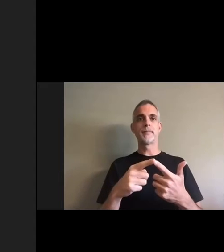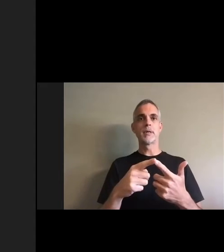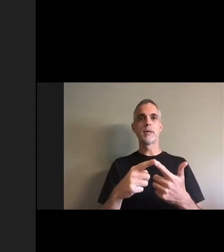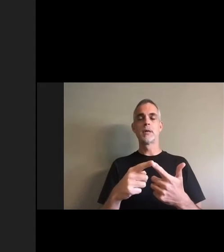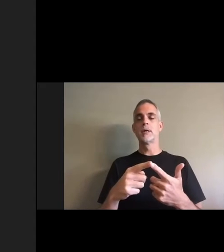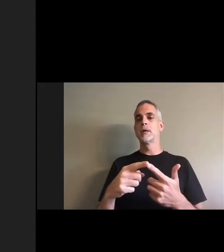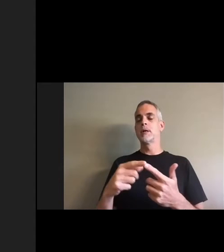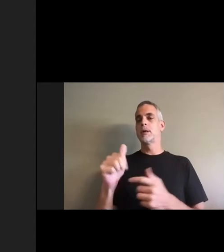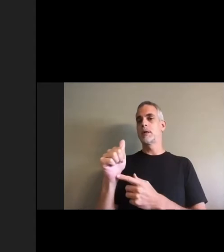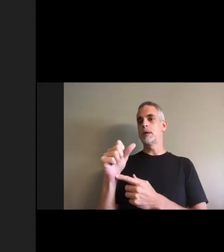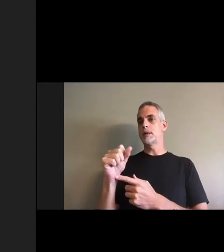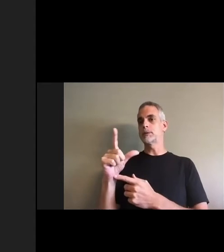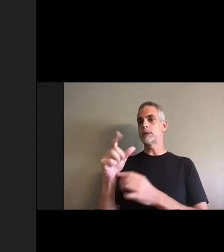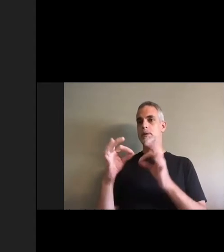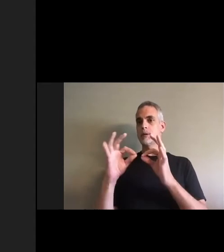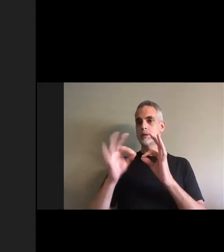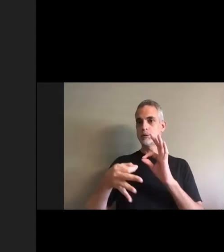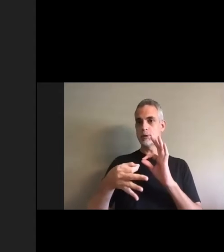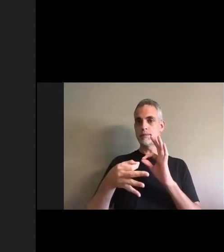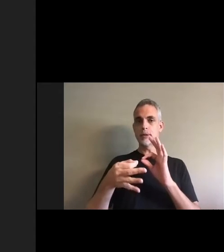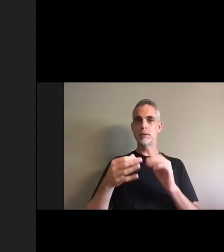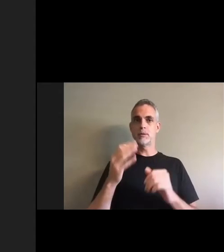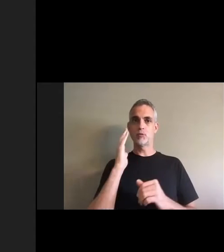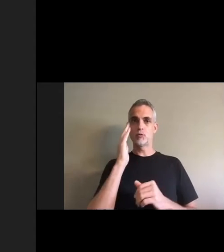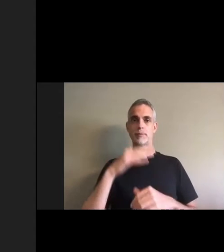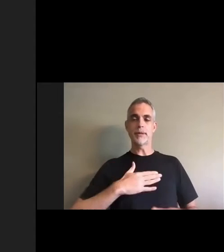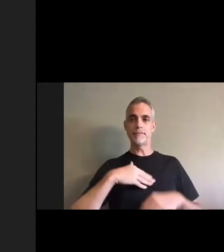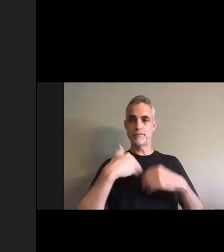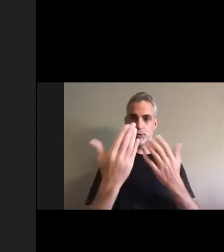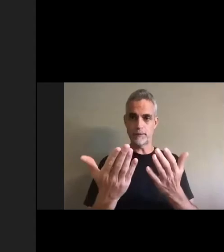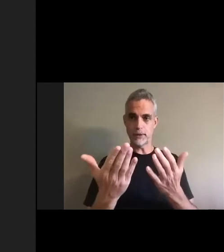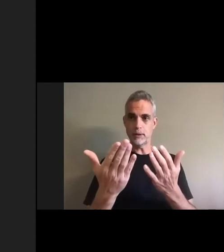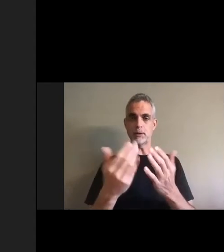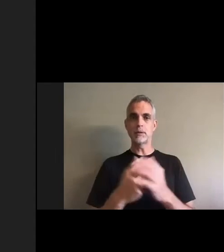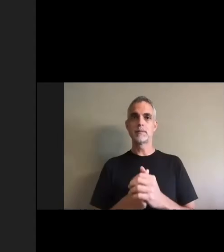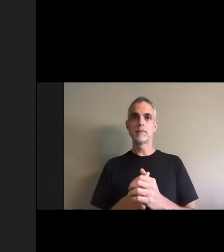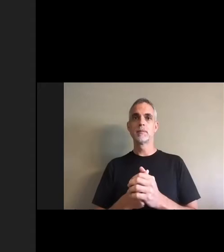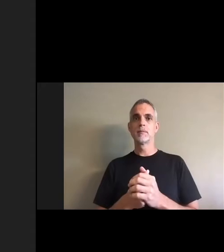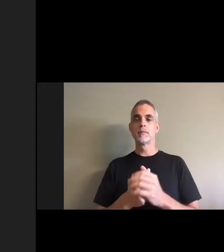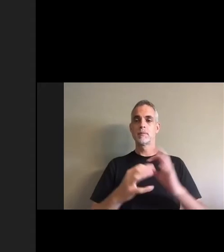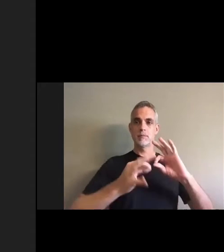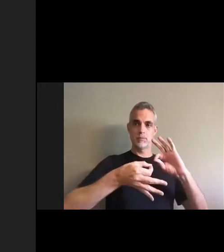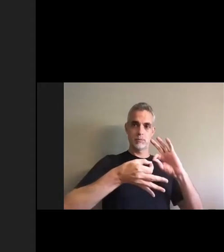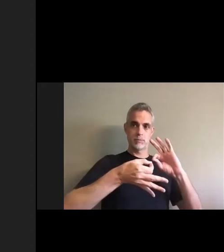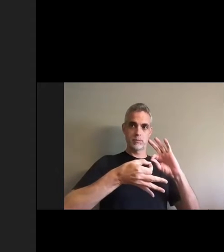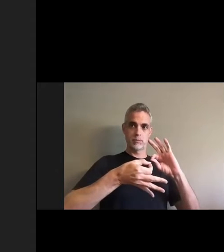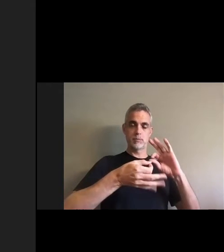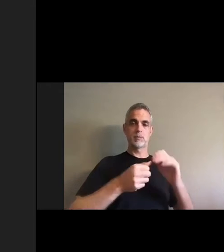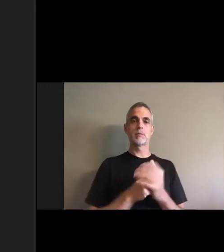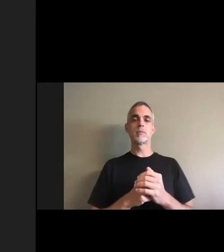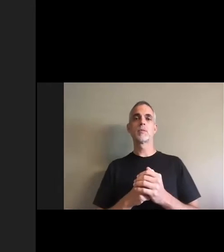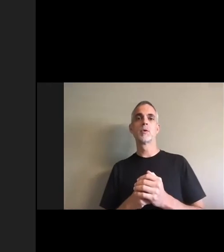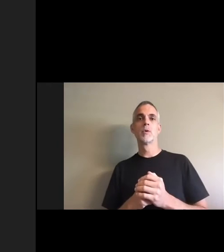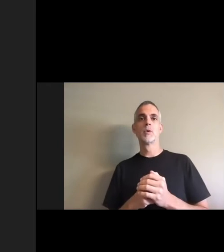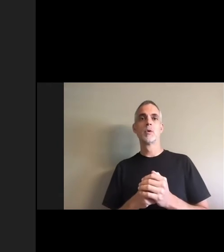Or if you're going to be providing ASL interpreters for your event, then you will see the hands like